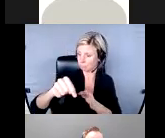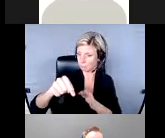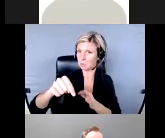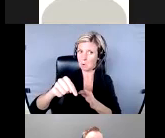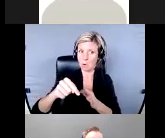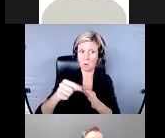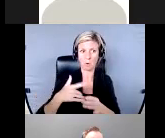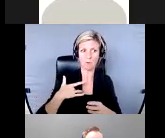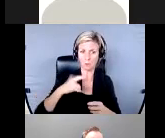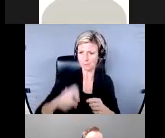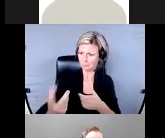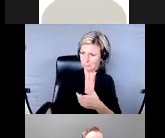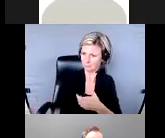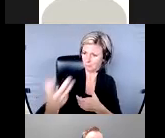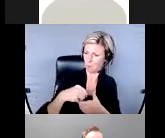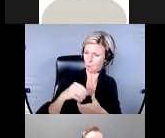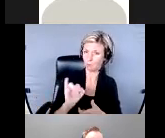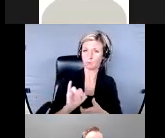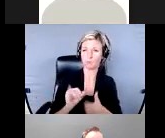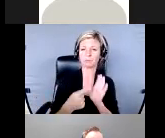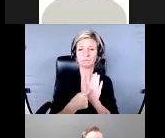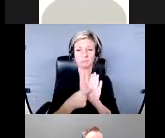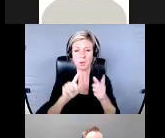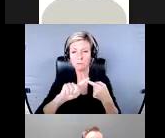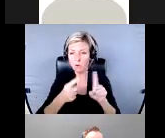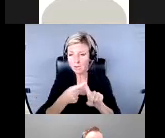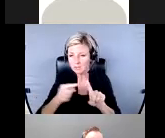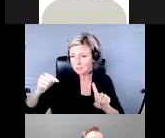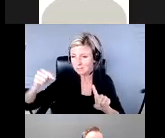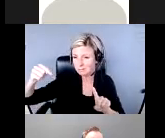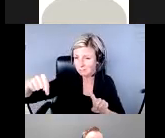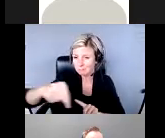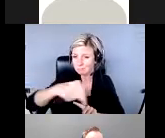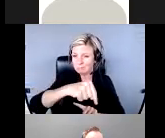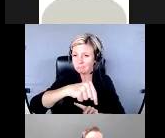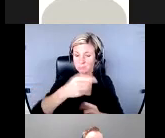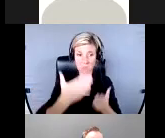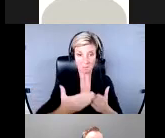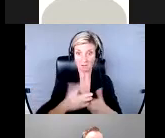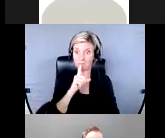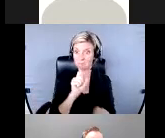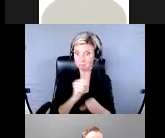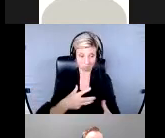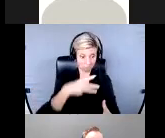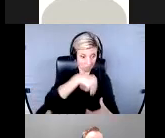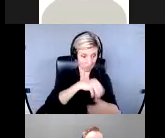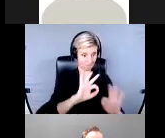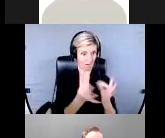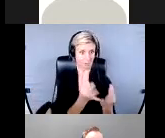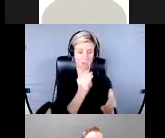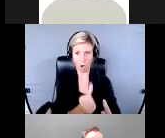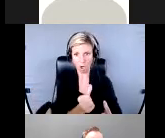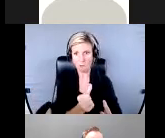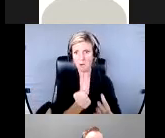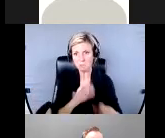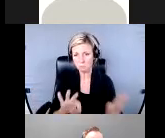there are friends who are on the outside maybe of the family, and oftentimes we think